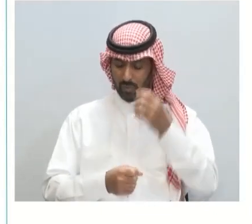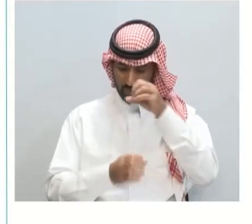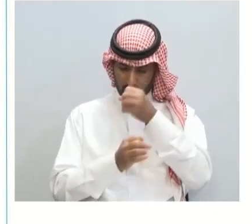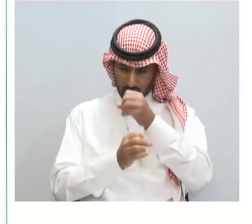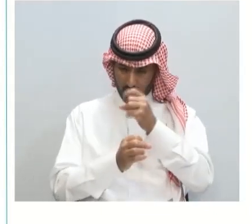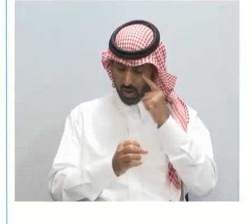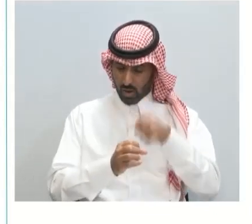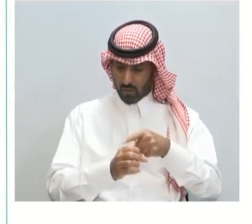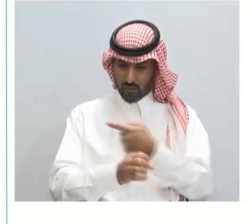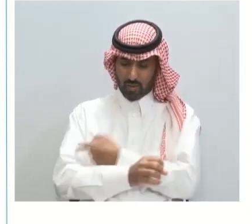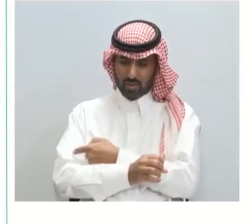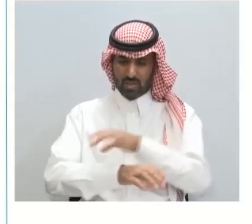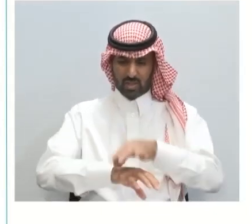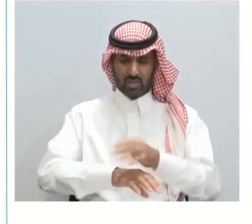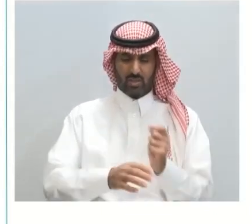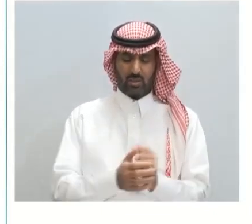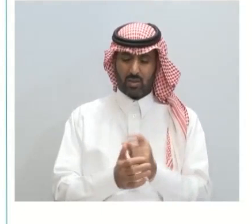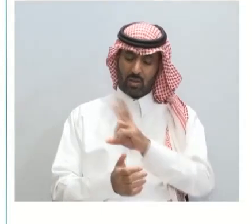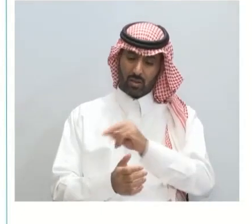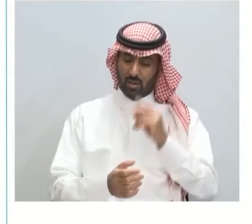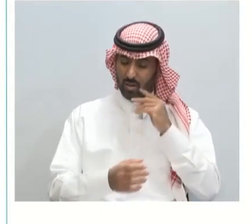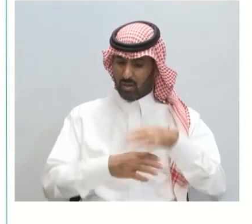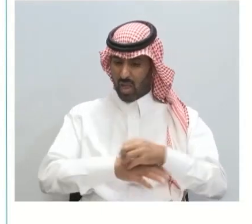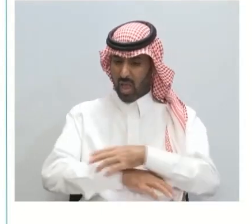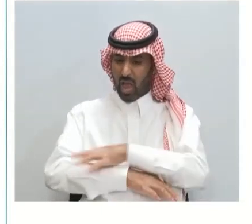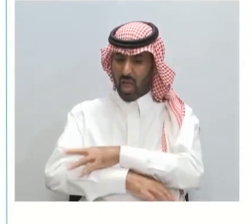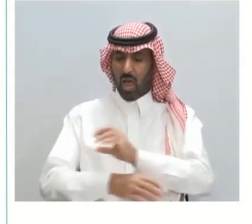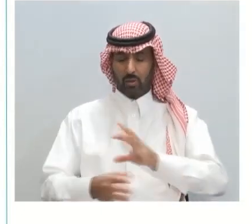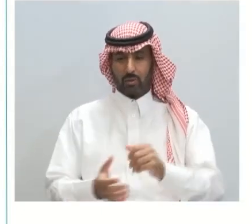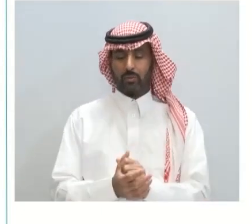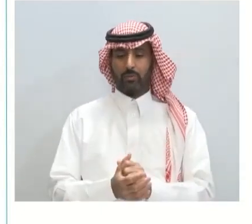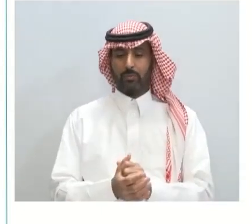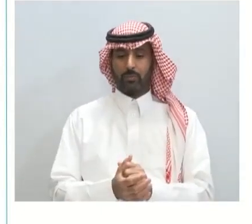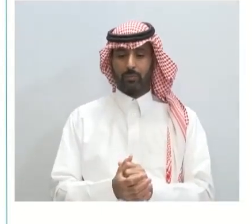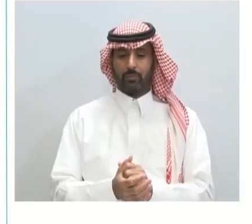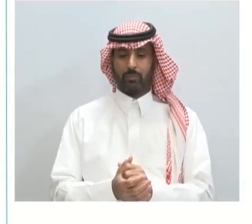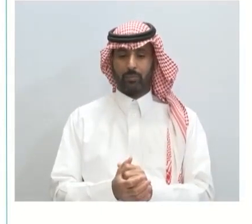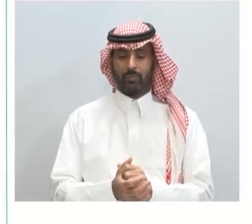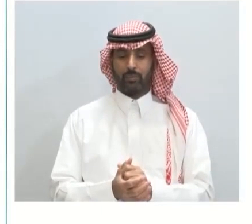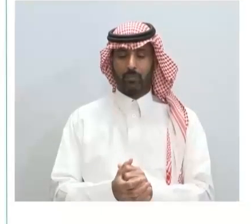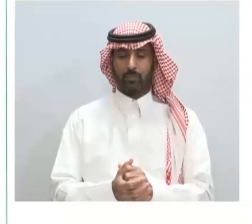inherited disease, like certain cancers or Alzheimer's disease.